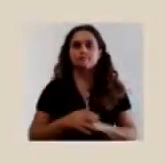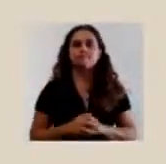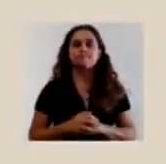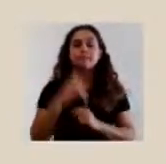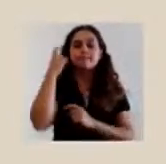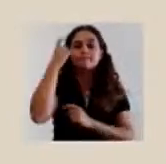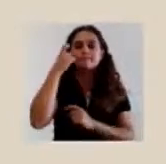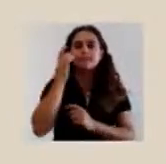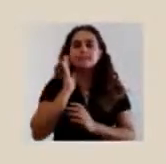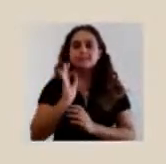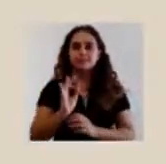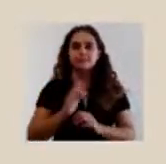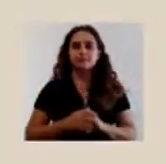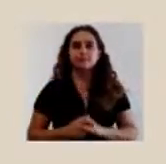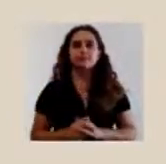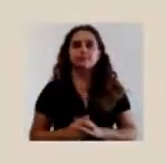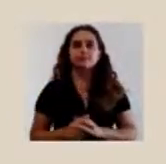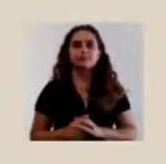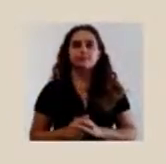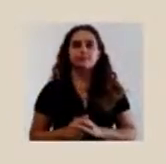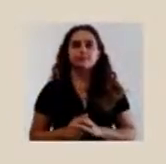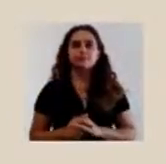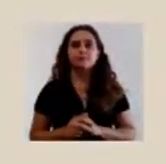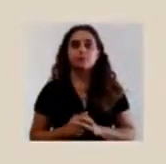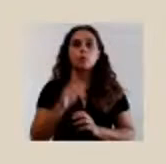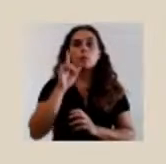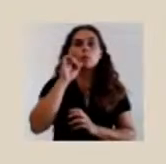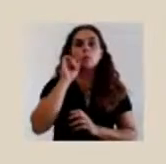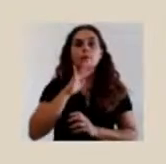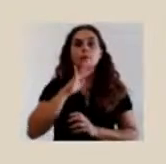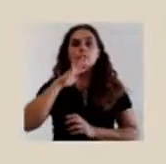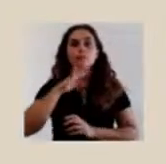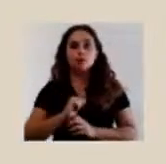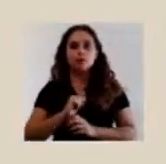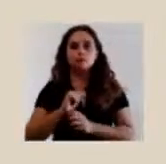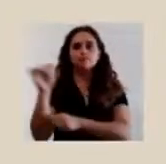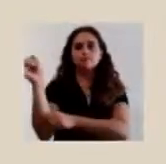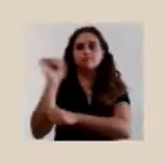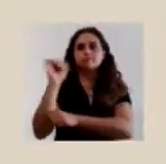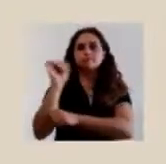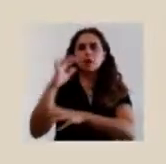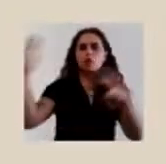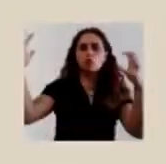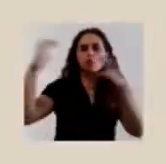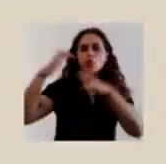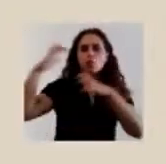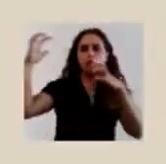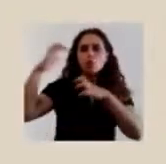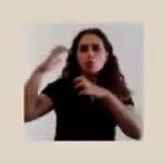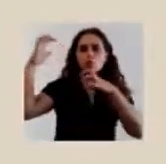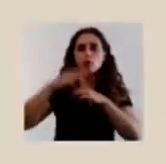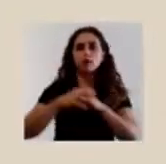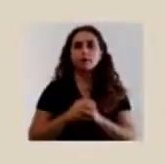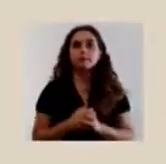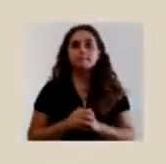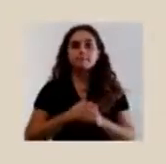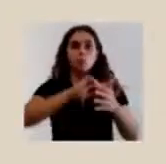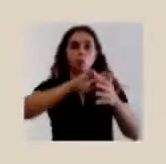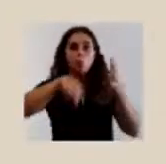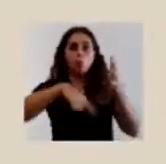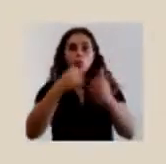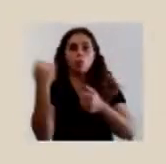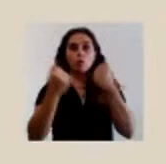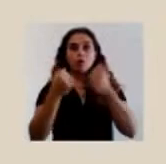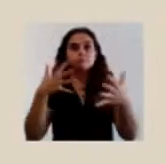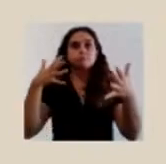The riddle goes like this. A father and his son are driving one day during a thunderstorm. The wheel of the car